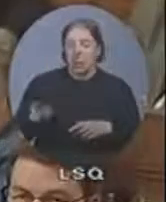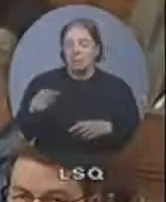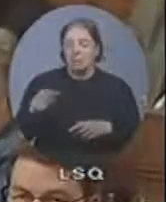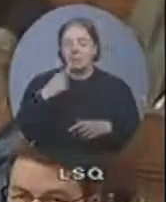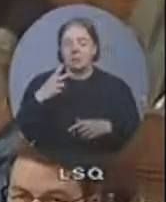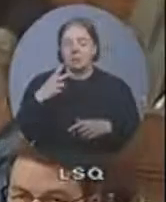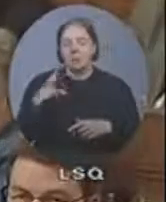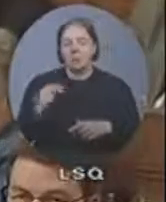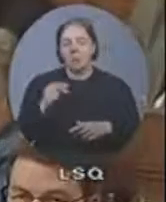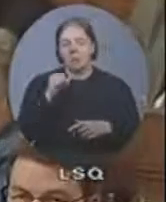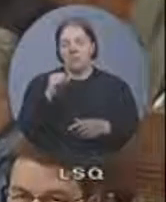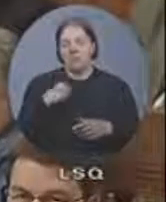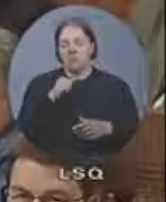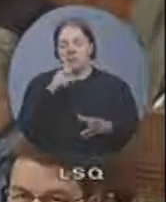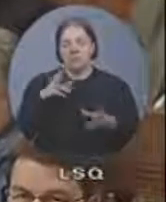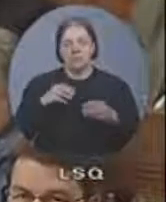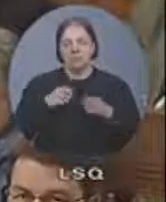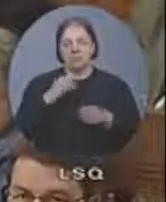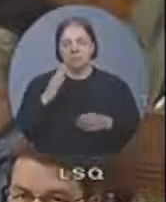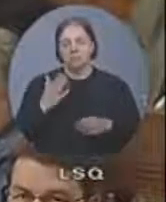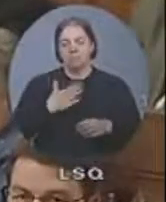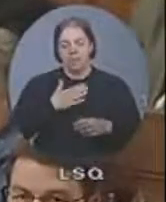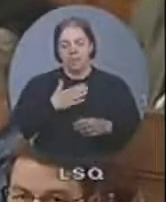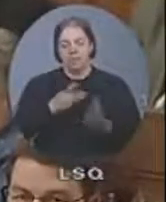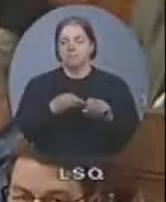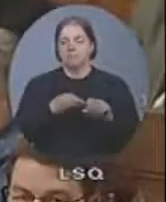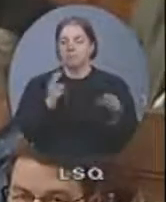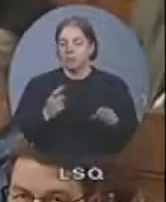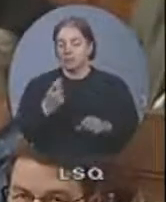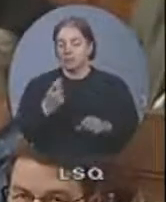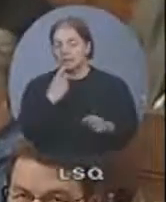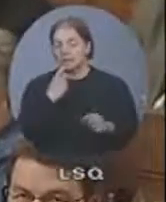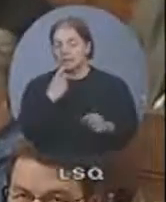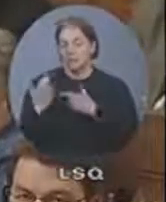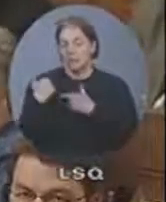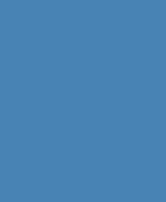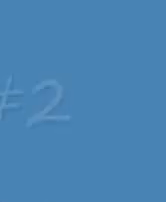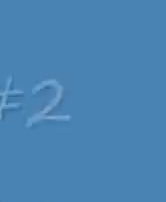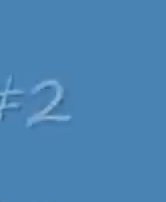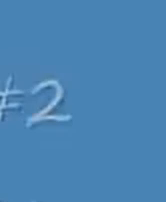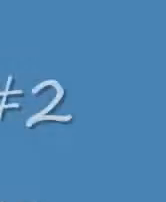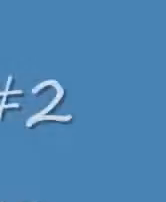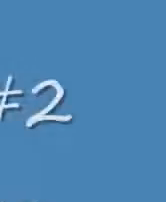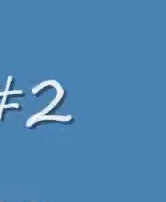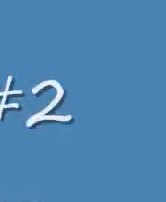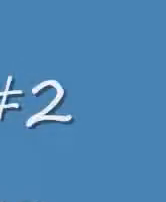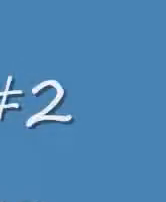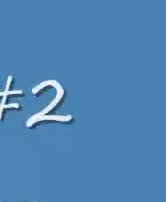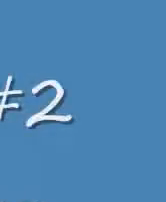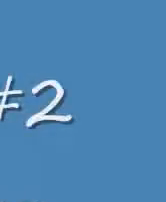responsible for handling the documents offered their resignations, and I did accept it.